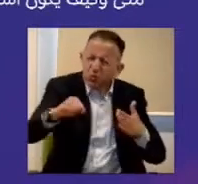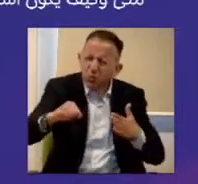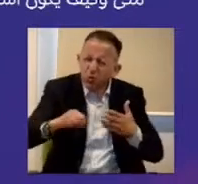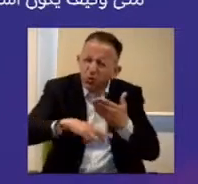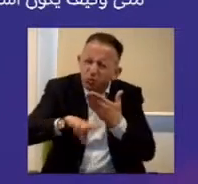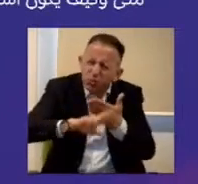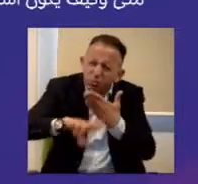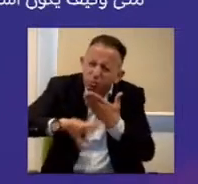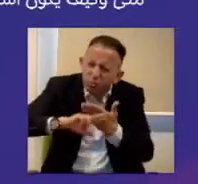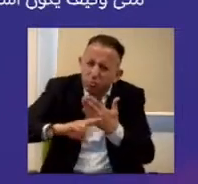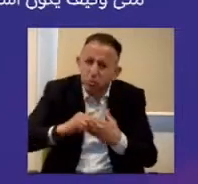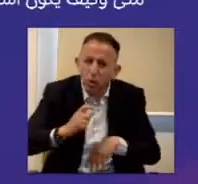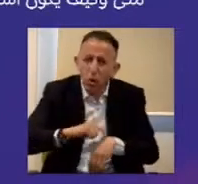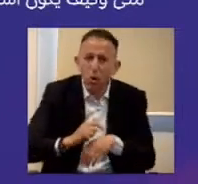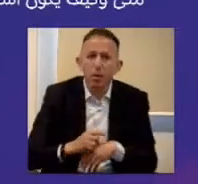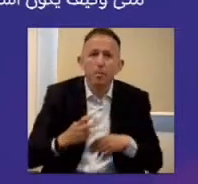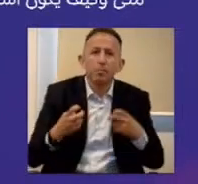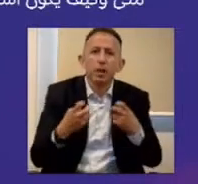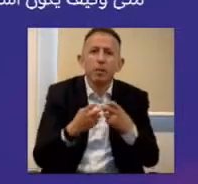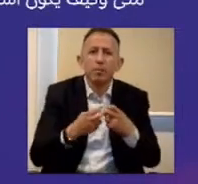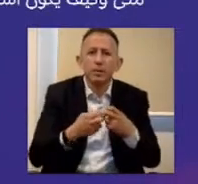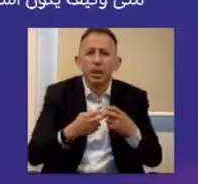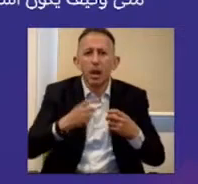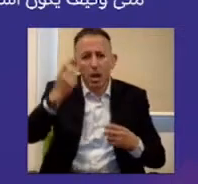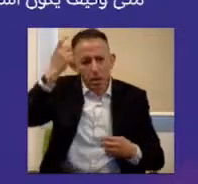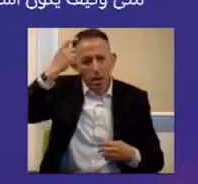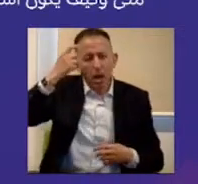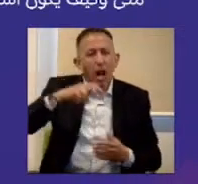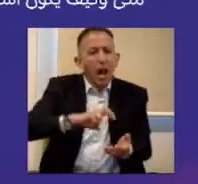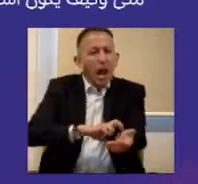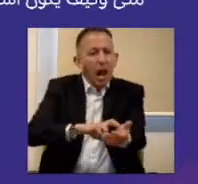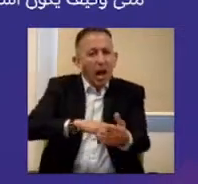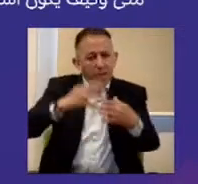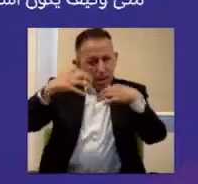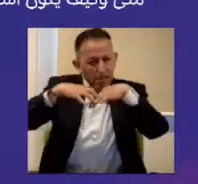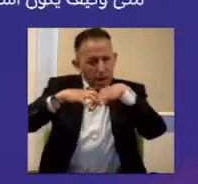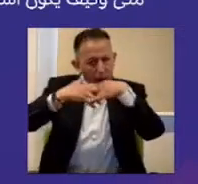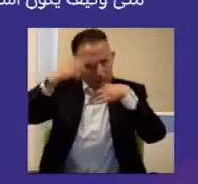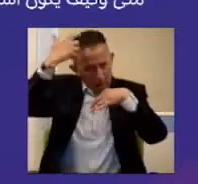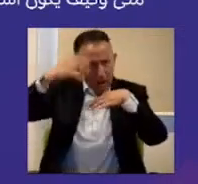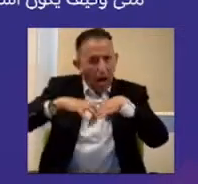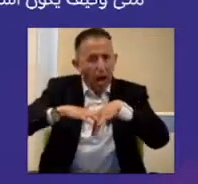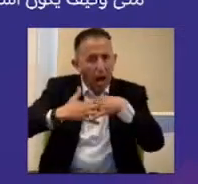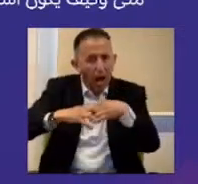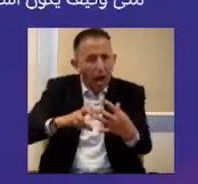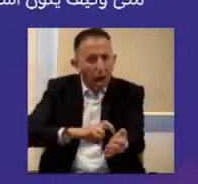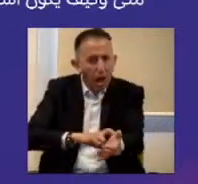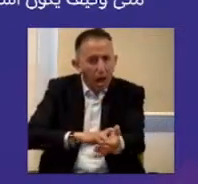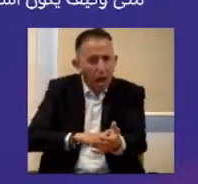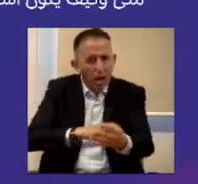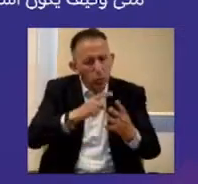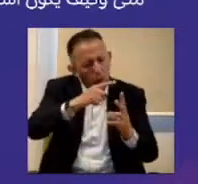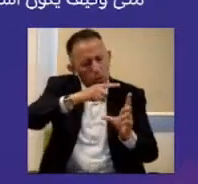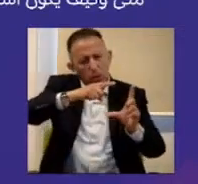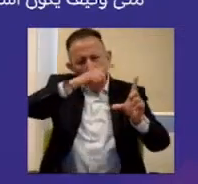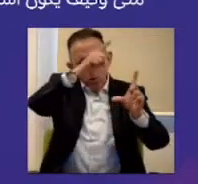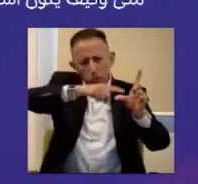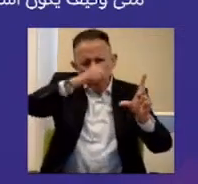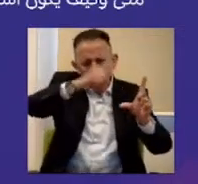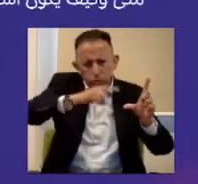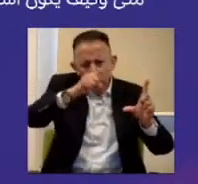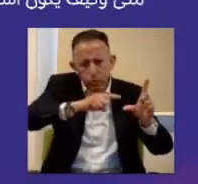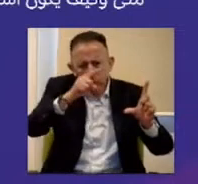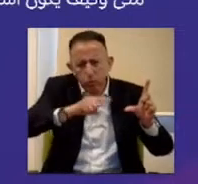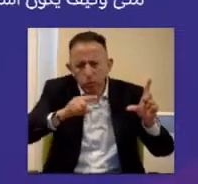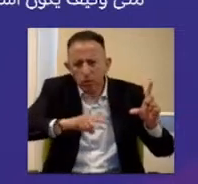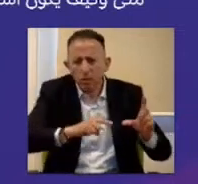as input here an electrocardiogram. It's not four variables, but 24,000 variables, but for a machine doesn't matter. And for